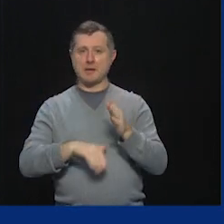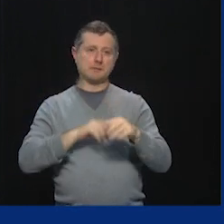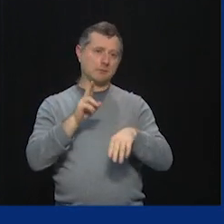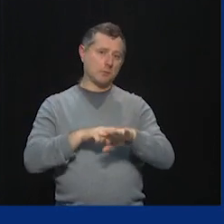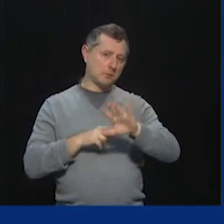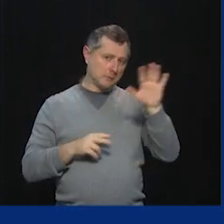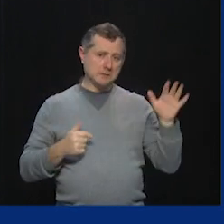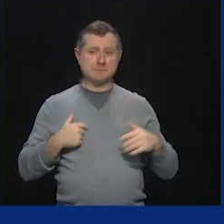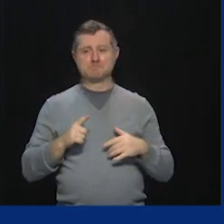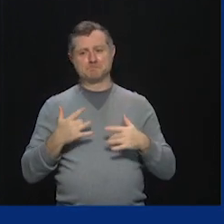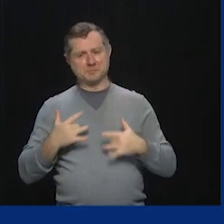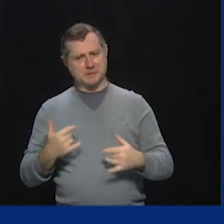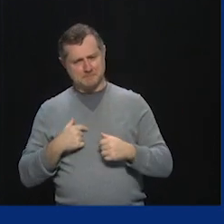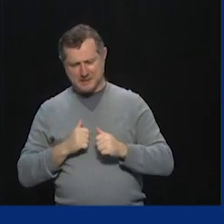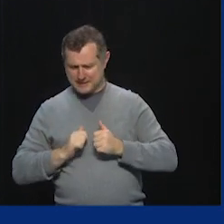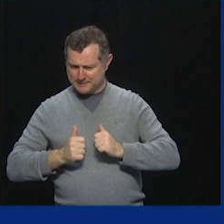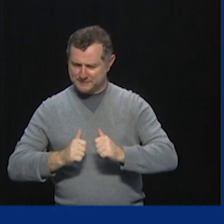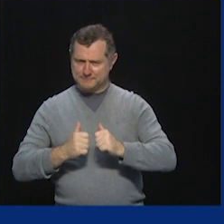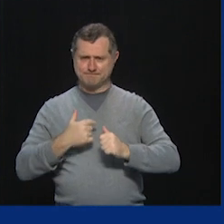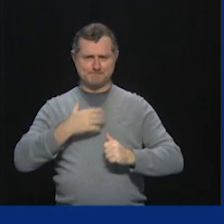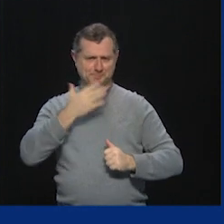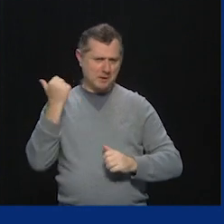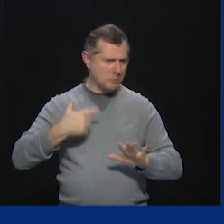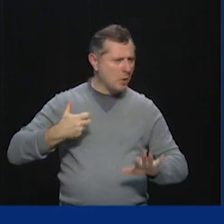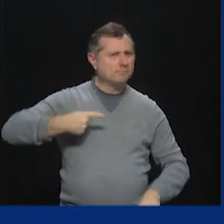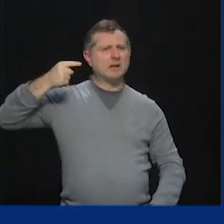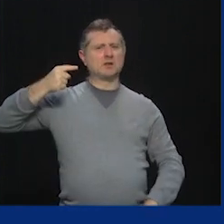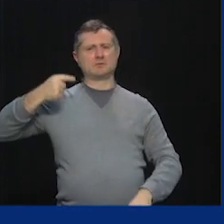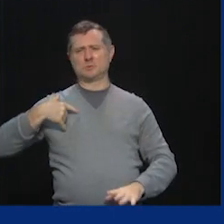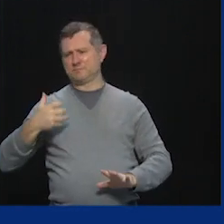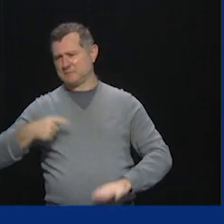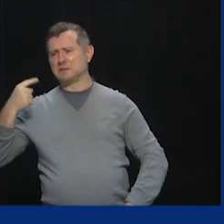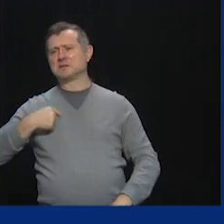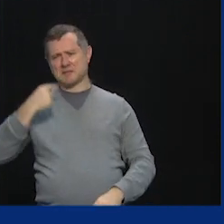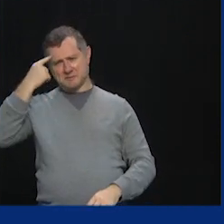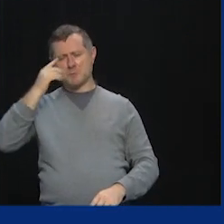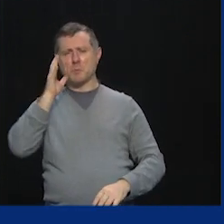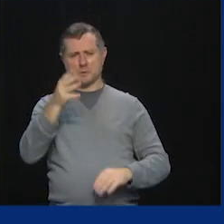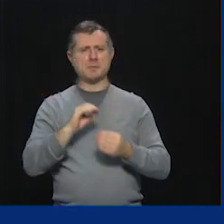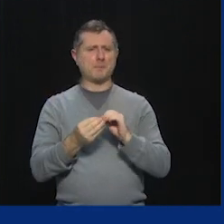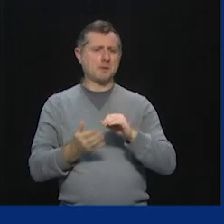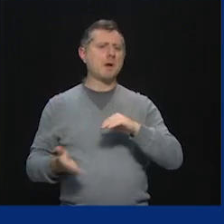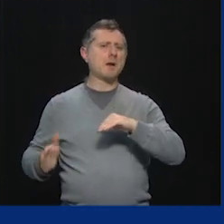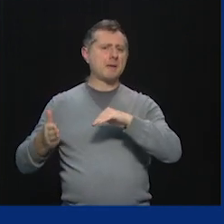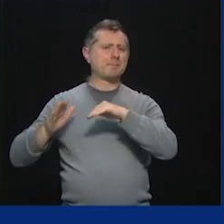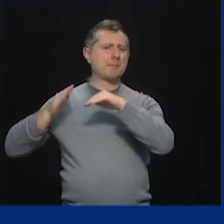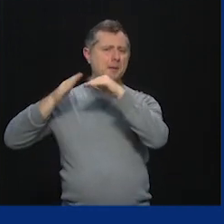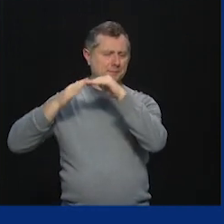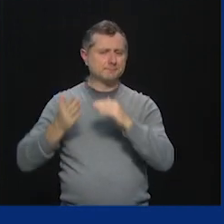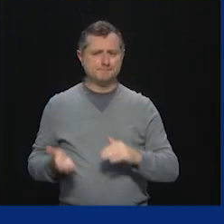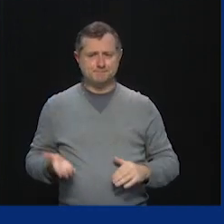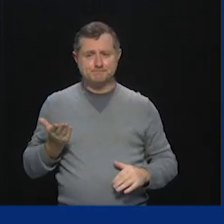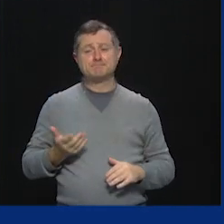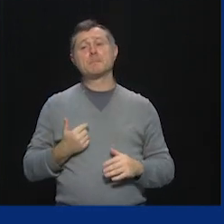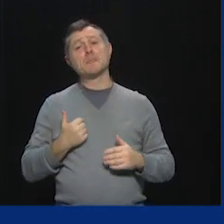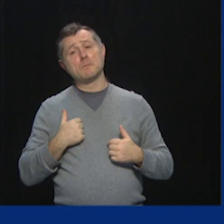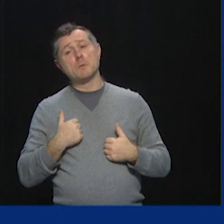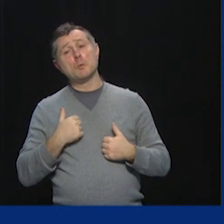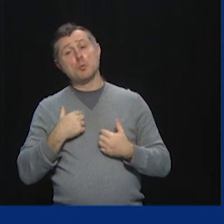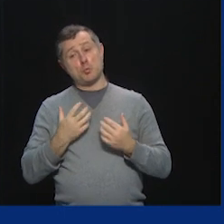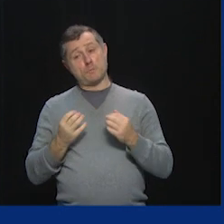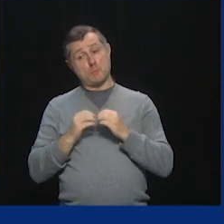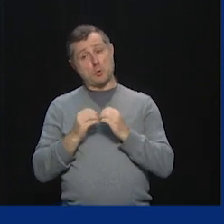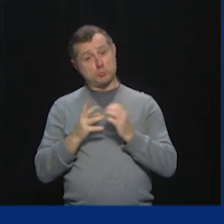everything we do, and I want to see that number go up, and I believe we'll get there. We have more vaccine requirements, which I'll talk about